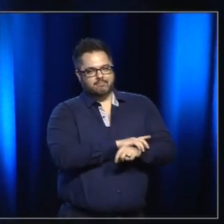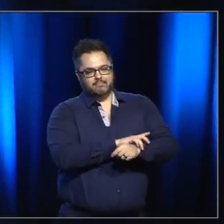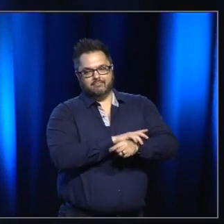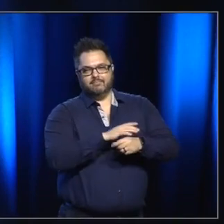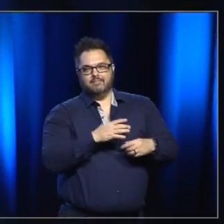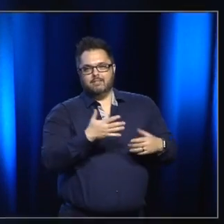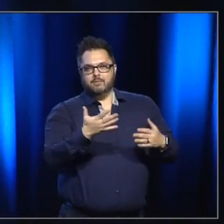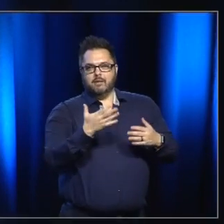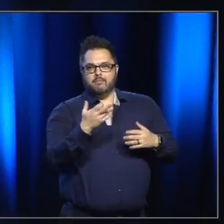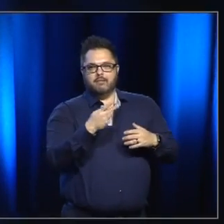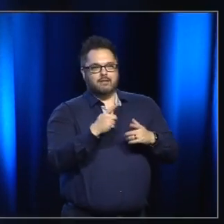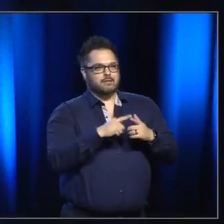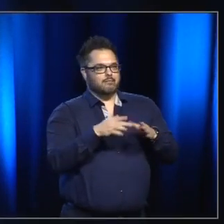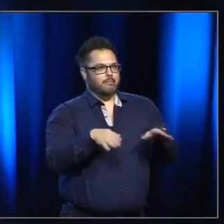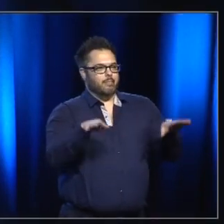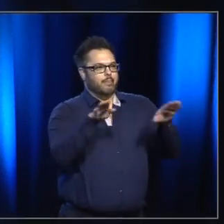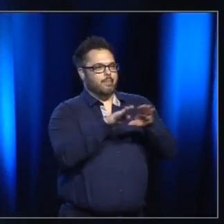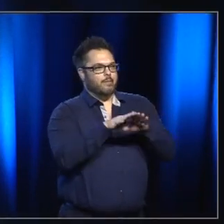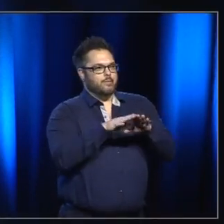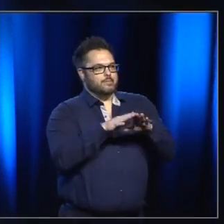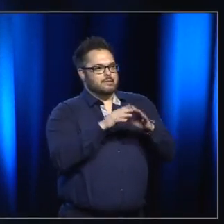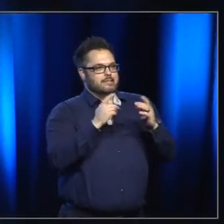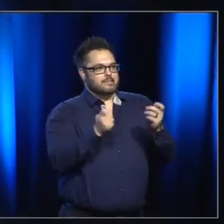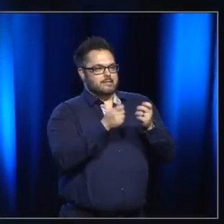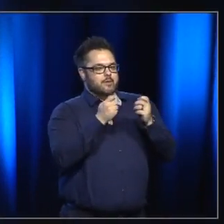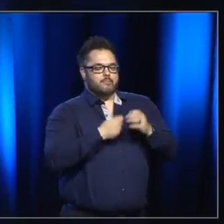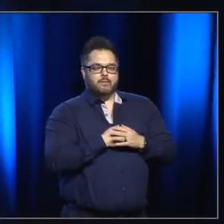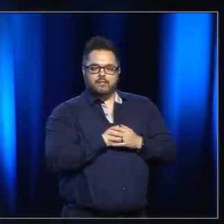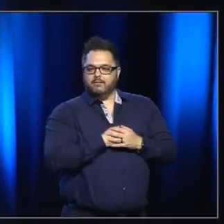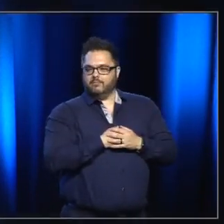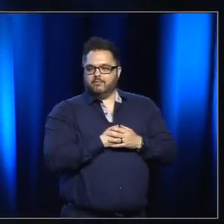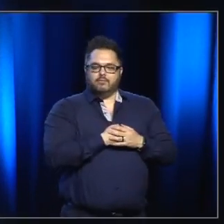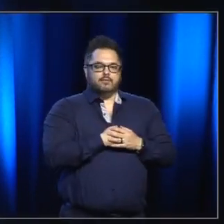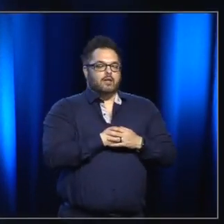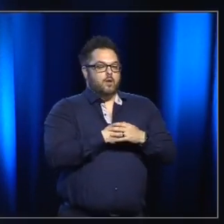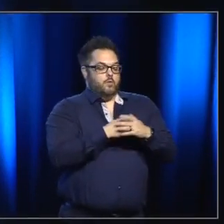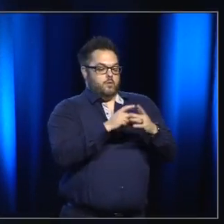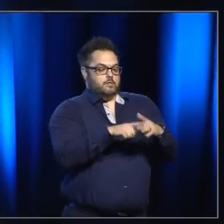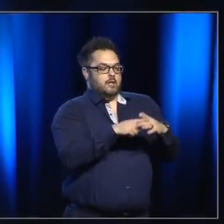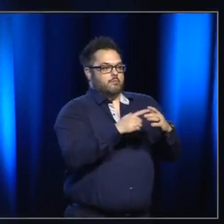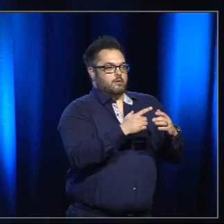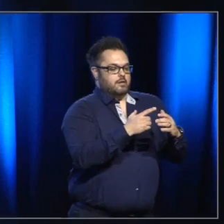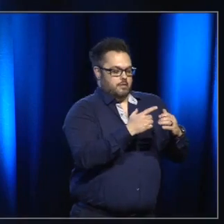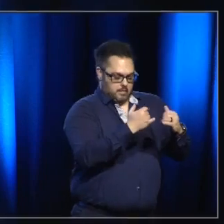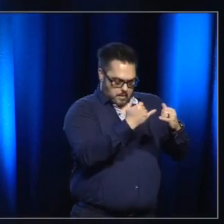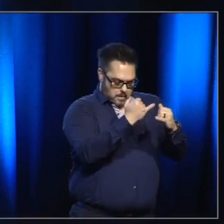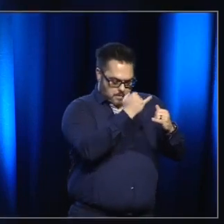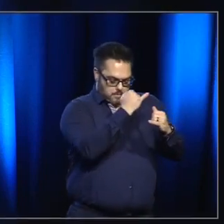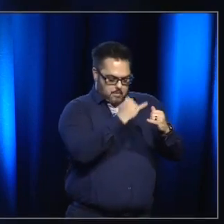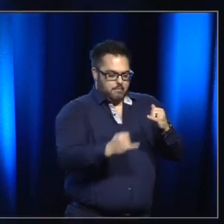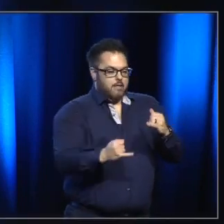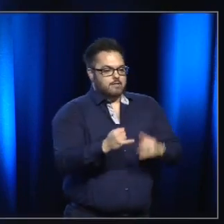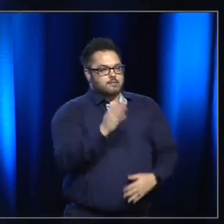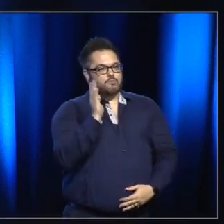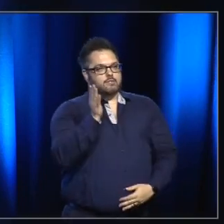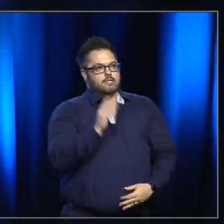Welcome to the closing ceremony. And we're going to kick off with our 10th and final plenary